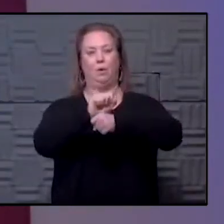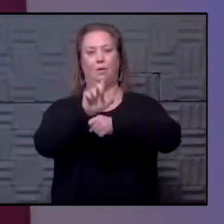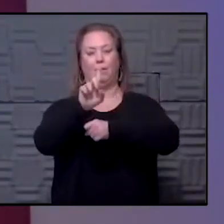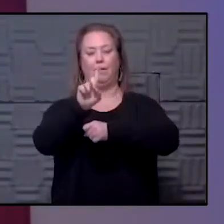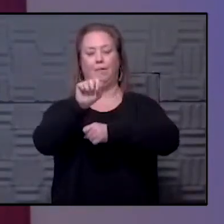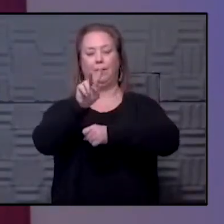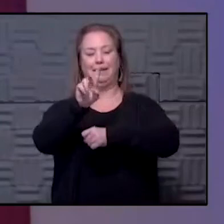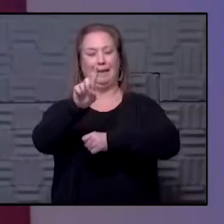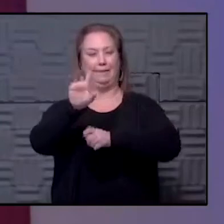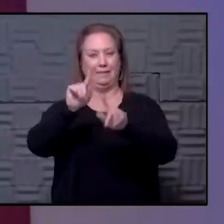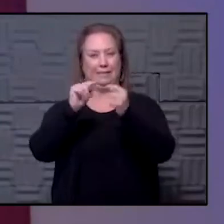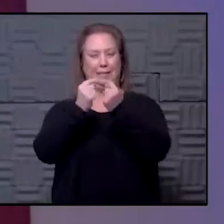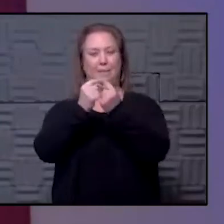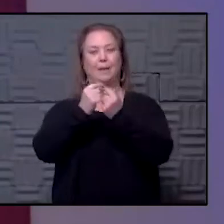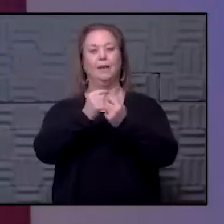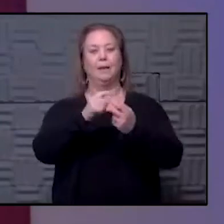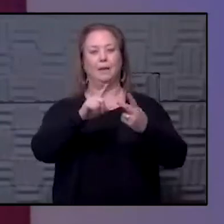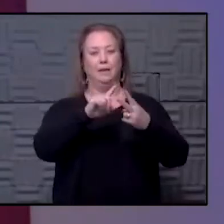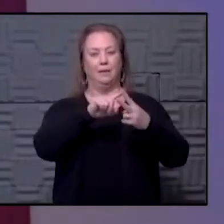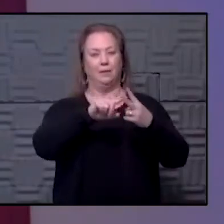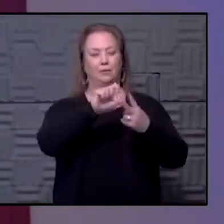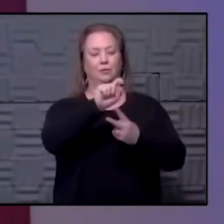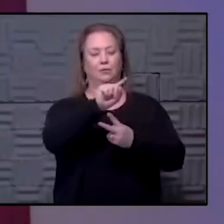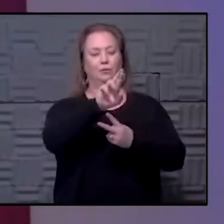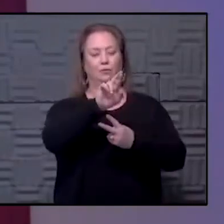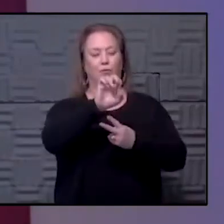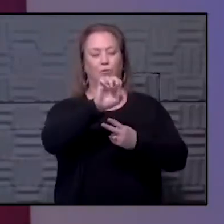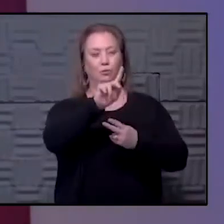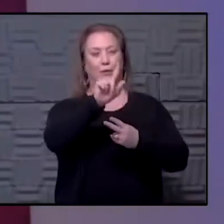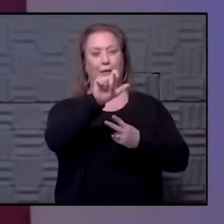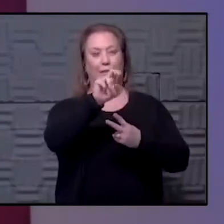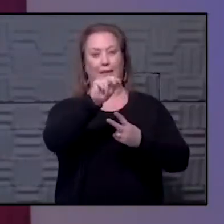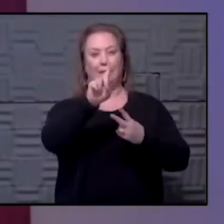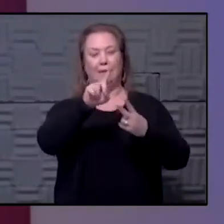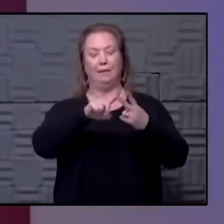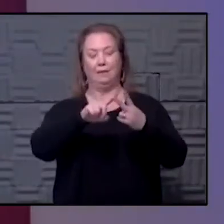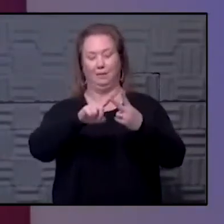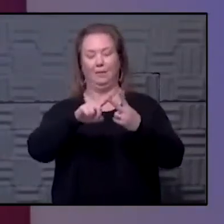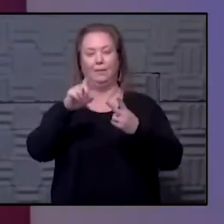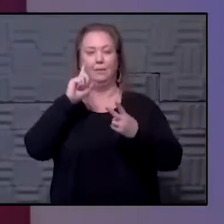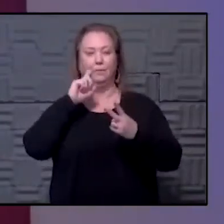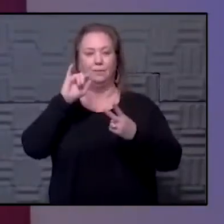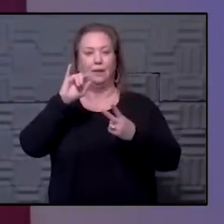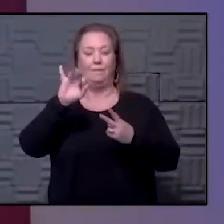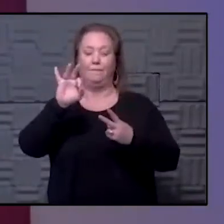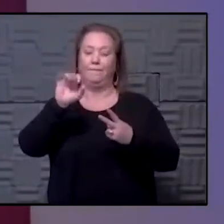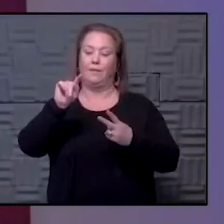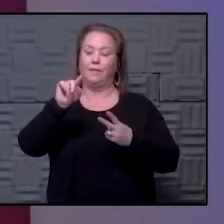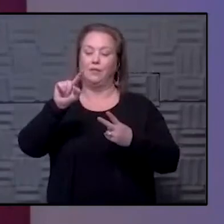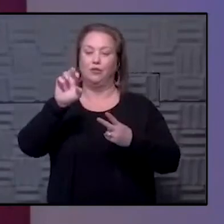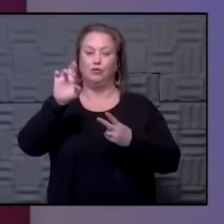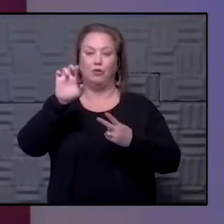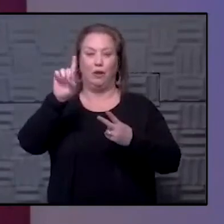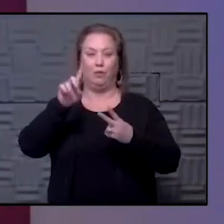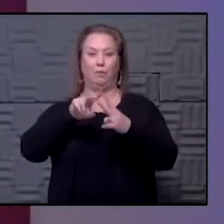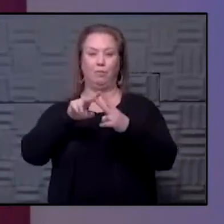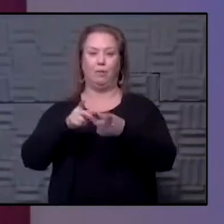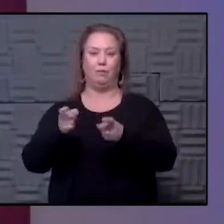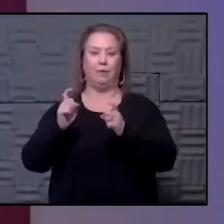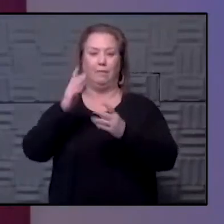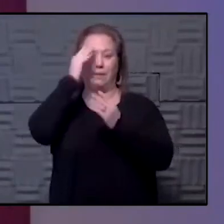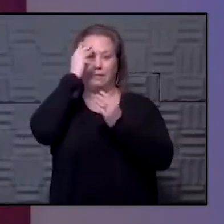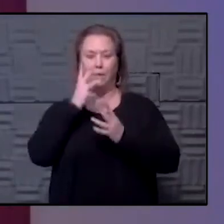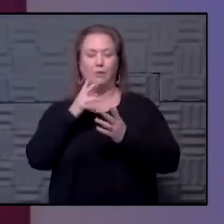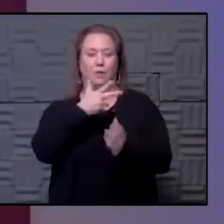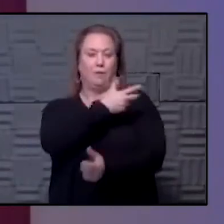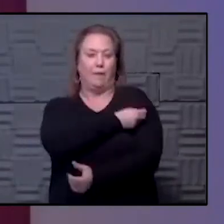team. I know David Strickland and Kevin Fitzgerald have helped us immensely have data at our fingertips to tell us what is our vaccine rate and